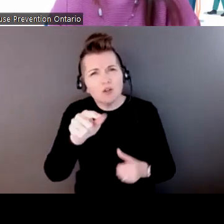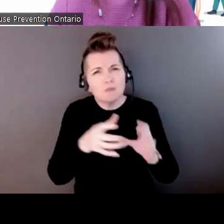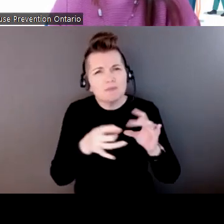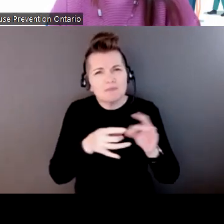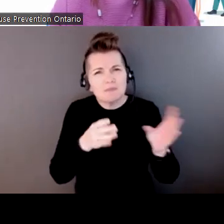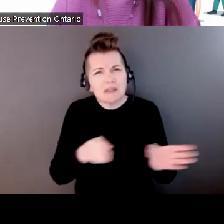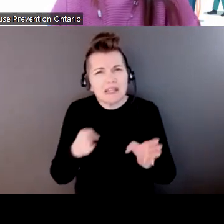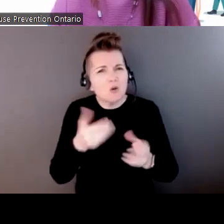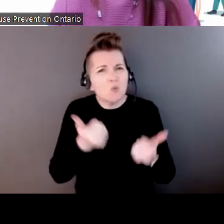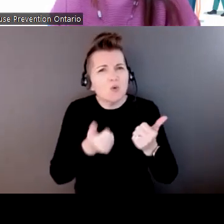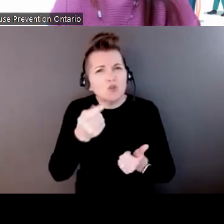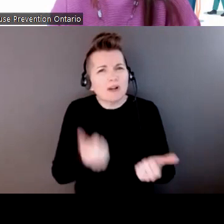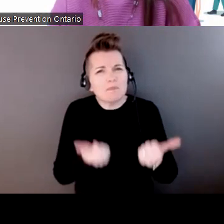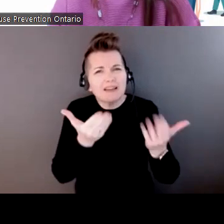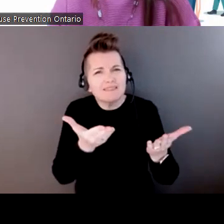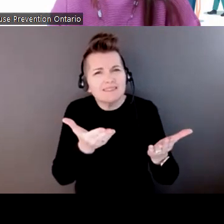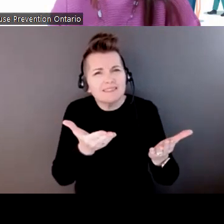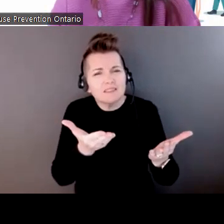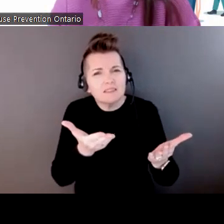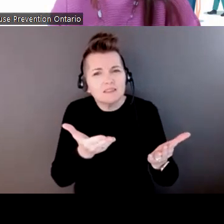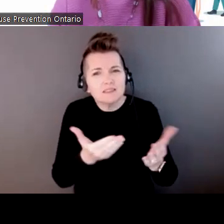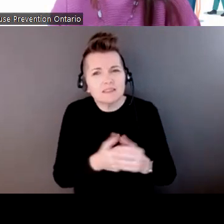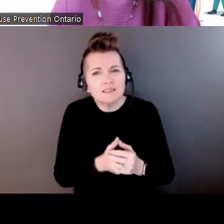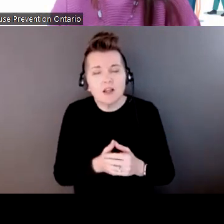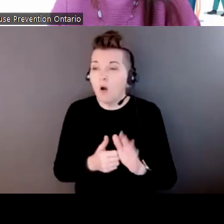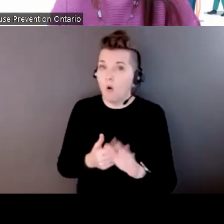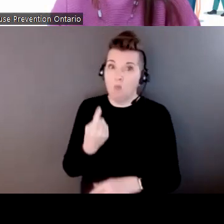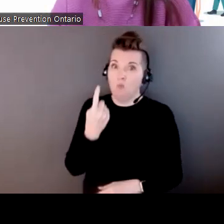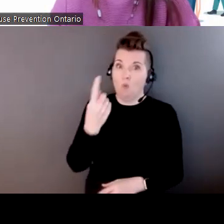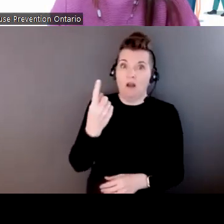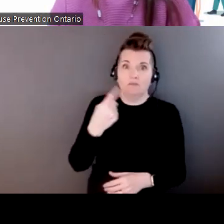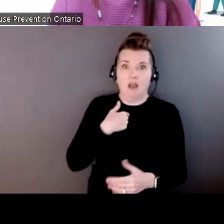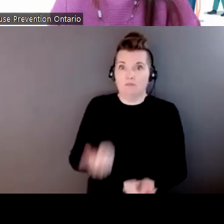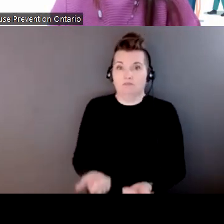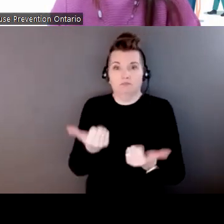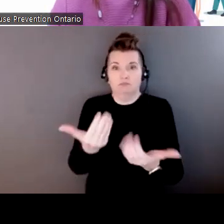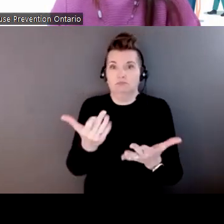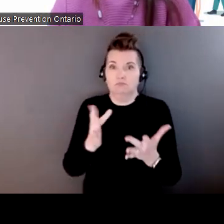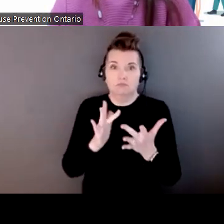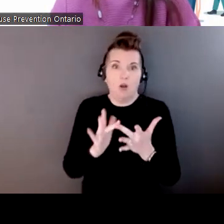you're recommending online? So there's not one in particular I'm recommending online, but